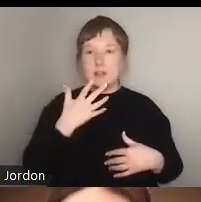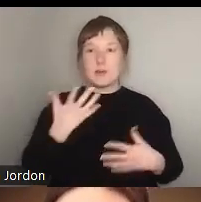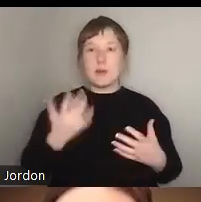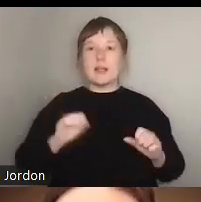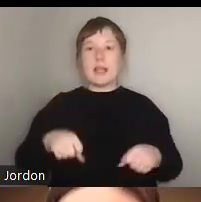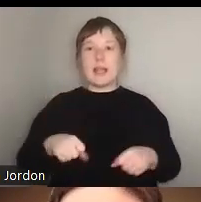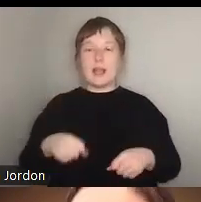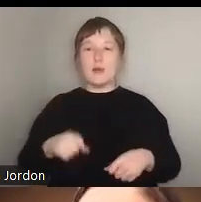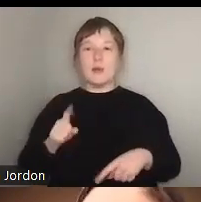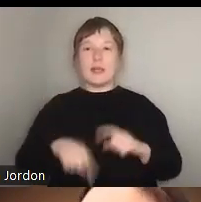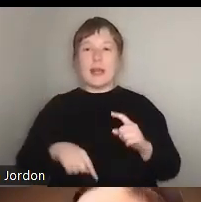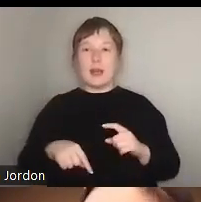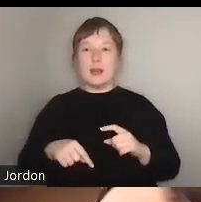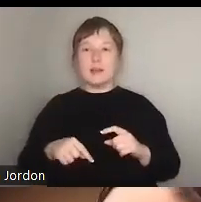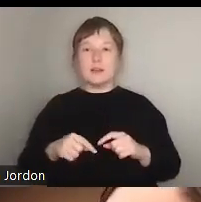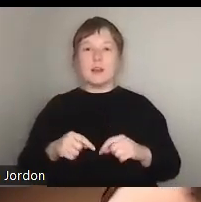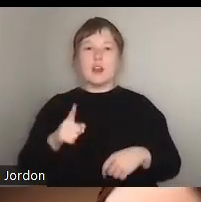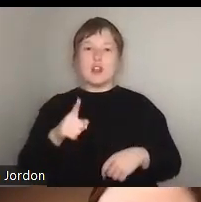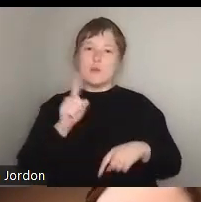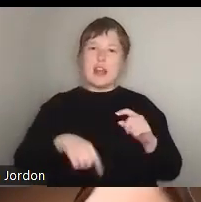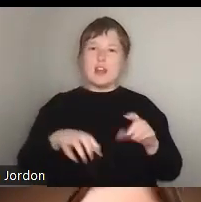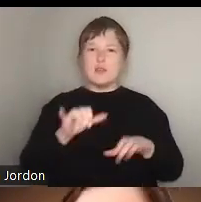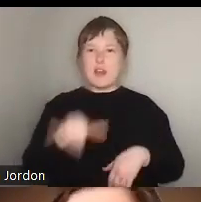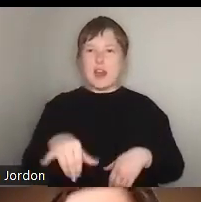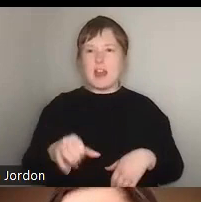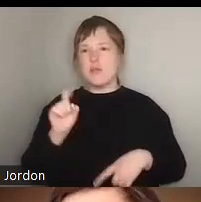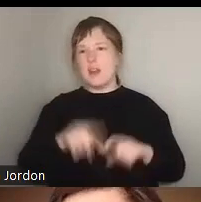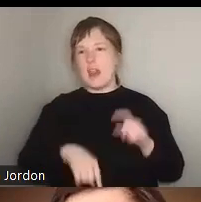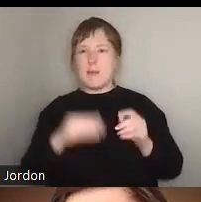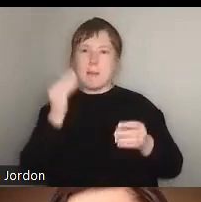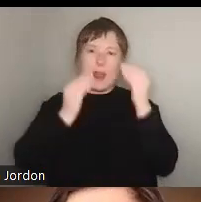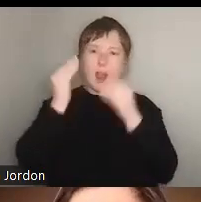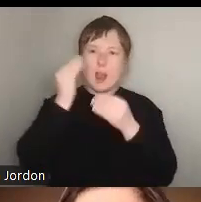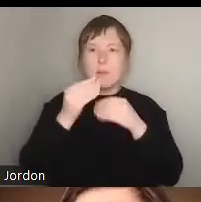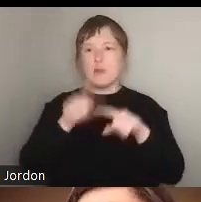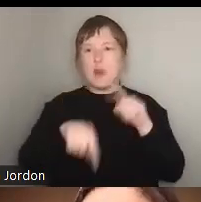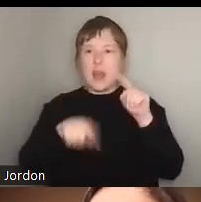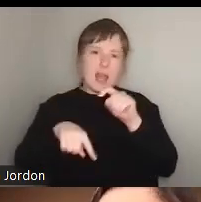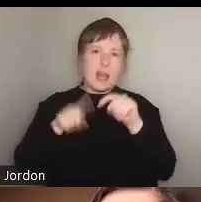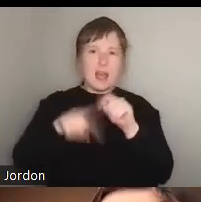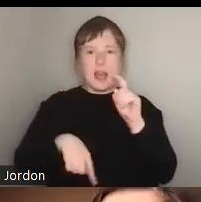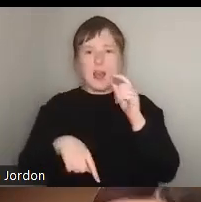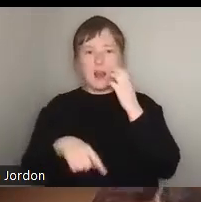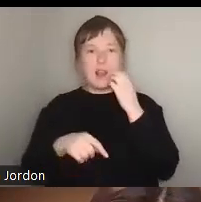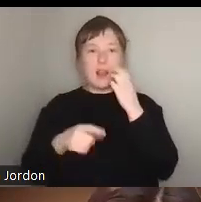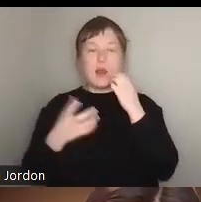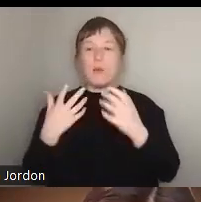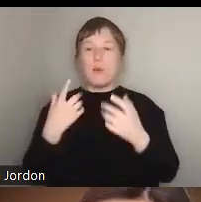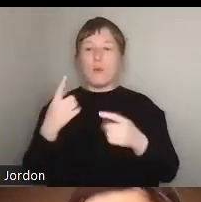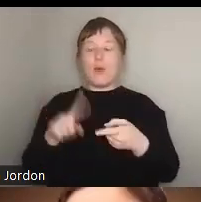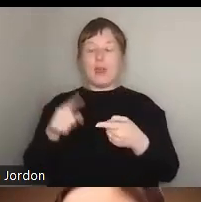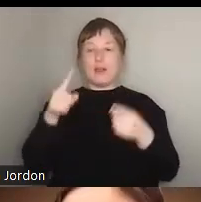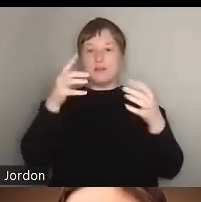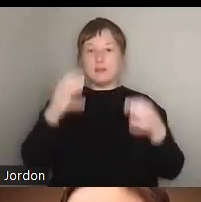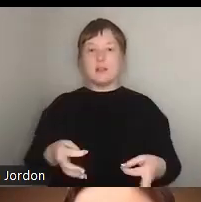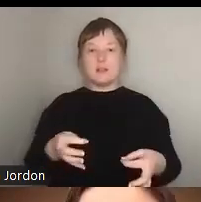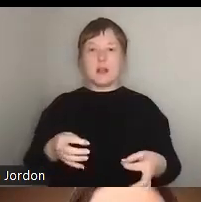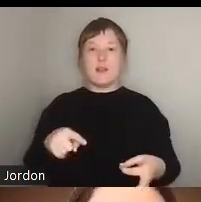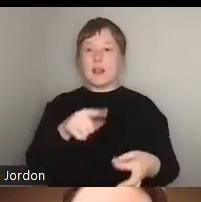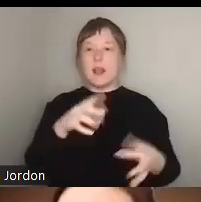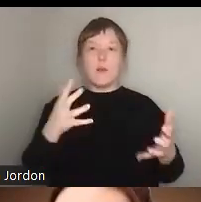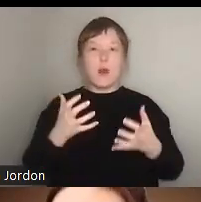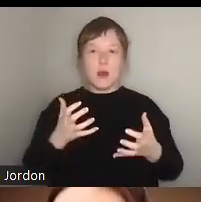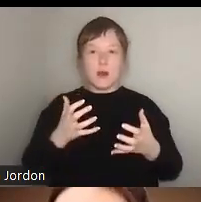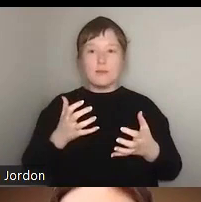even actually be telling them that, hey, you can't wear that, you can't put on makeup. It can be that whenever somebody does make those choices to wear what they want